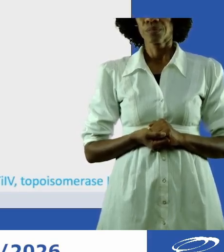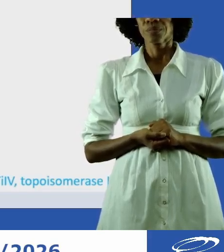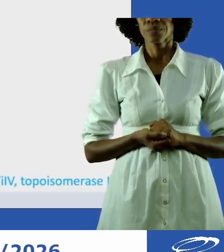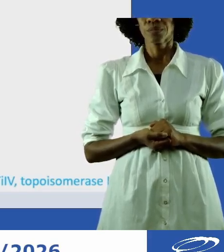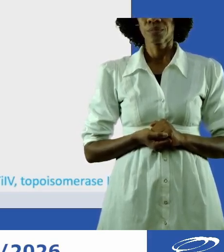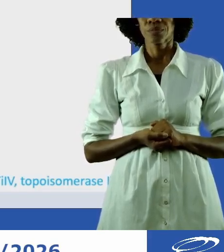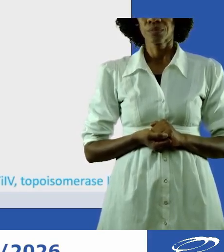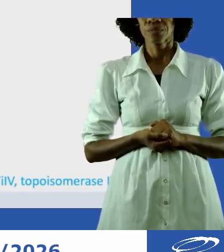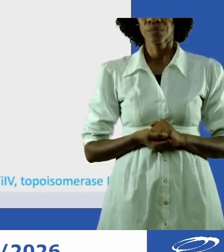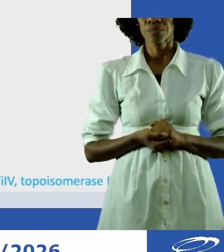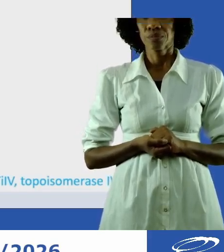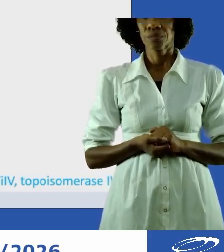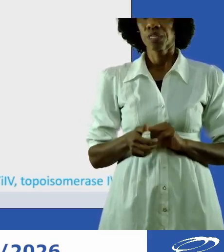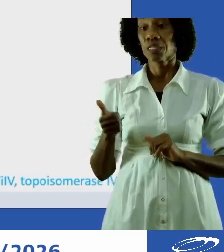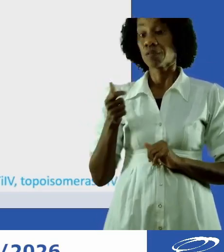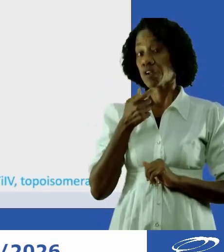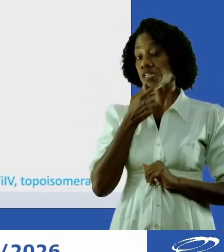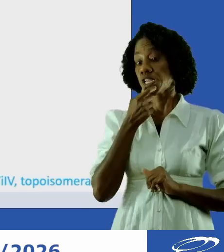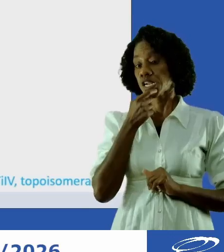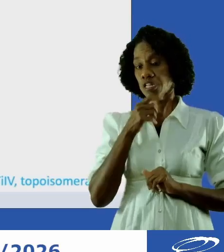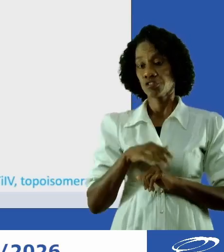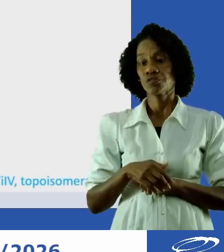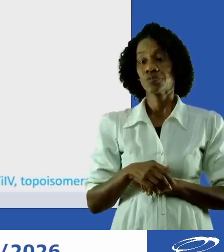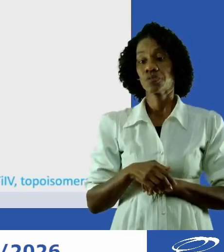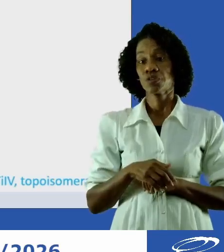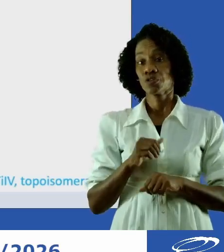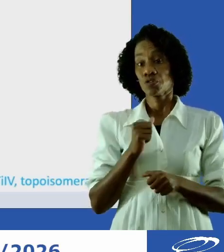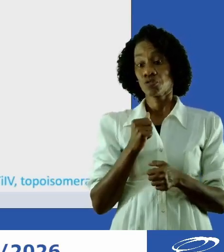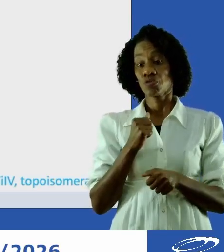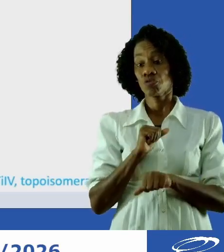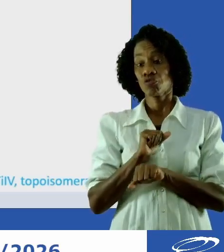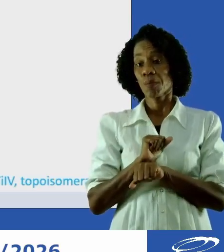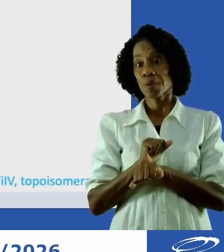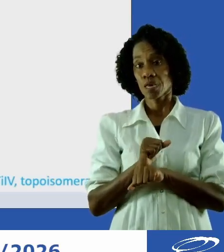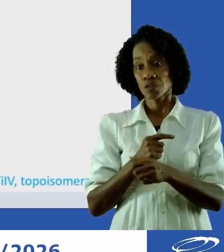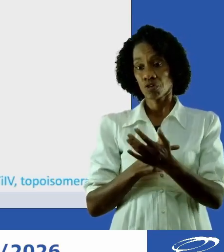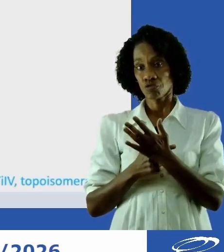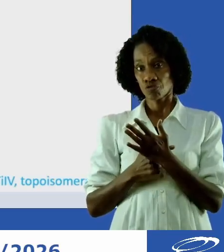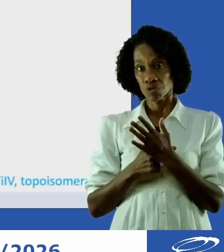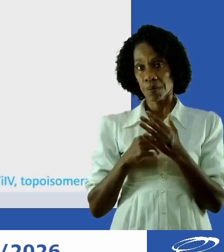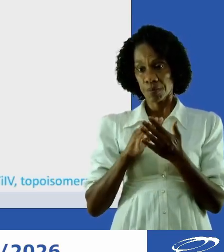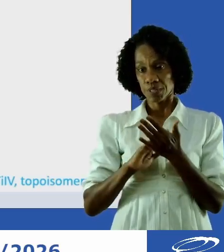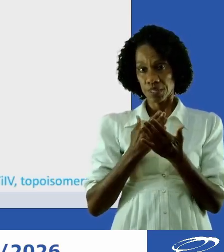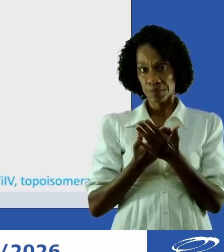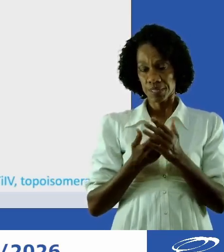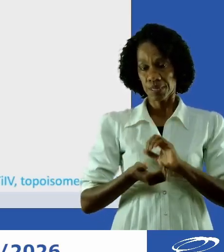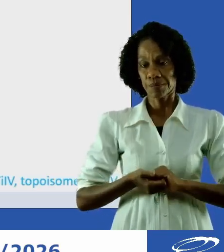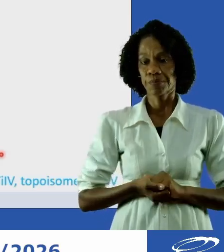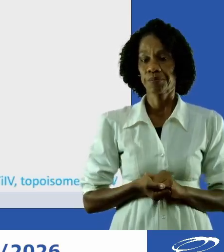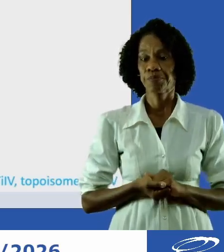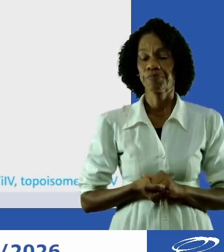not so much clinical data on bone and joint infections, but it has some particularities that make this drug quite